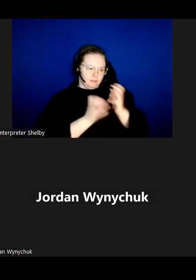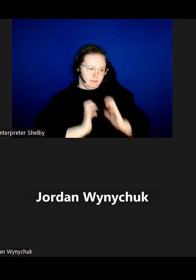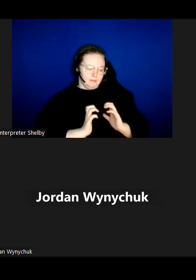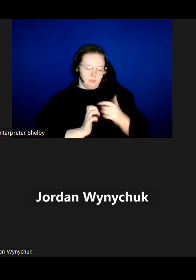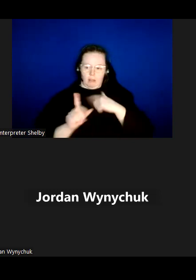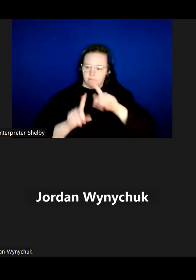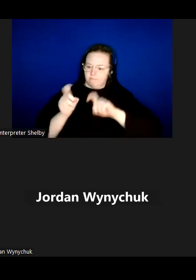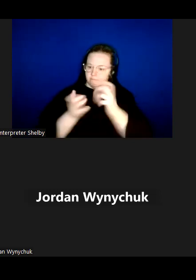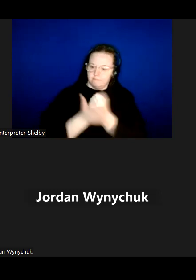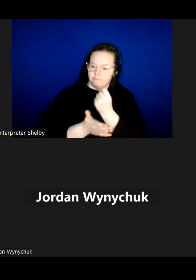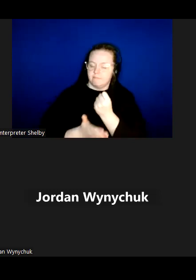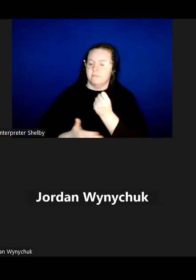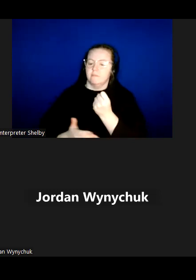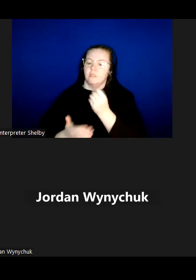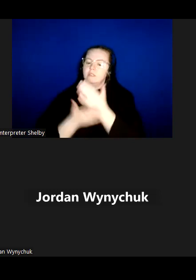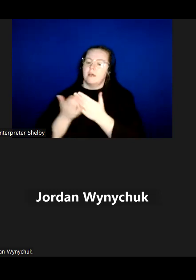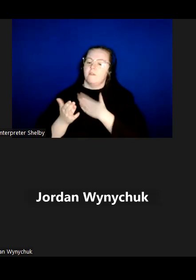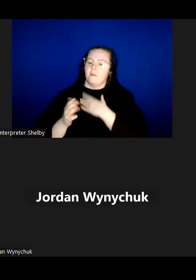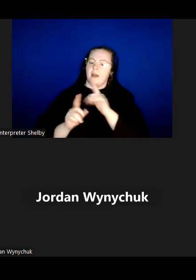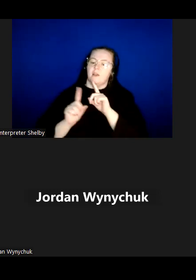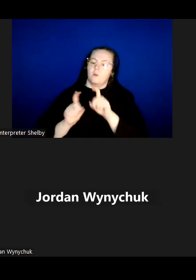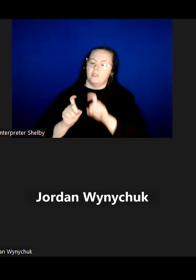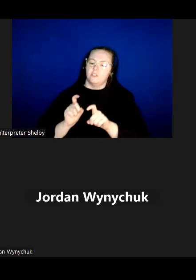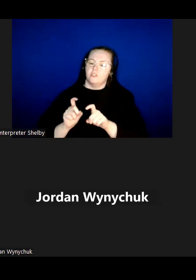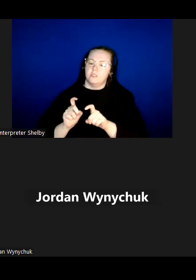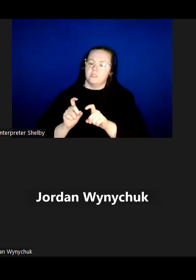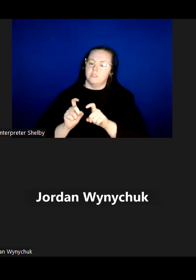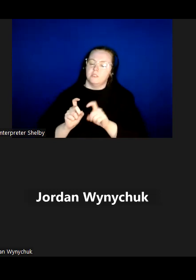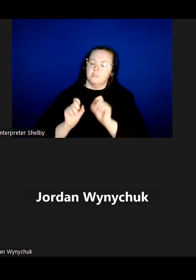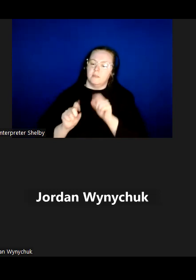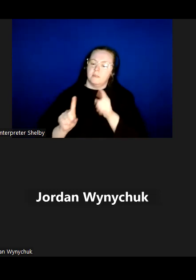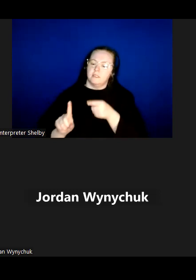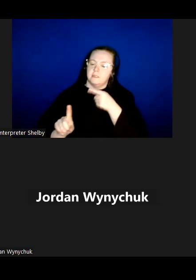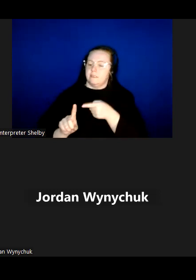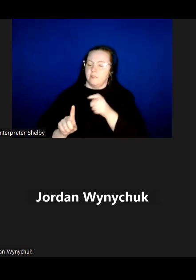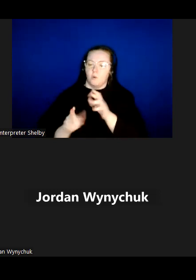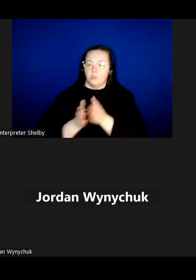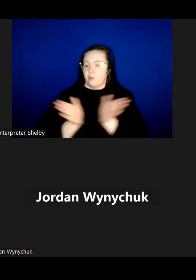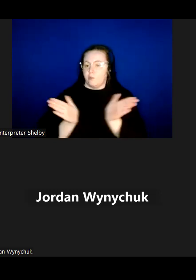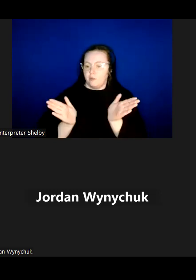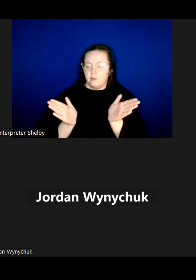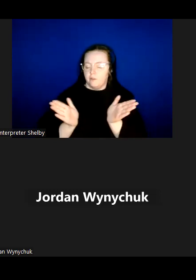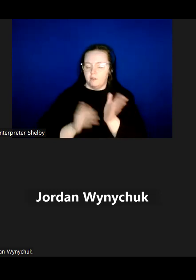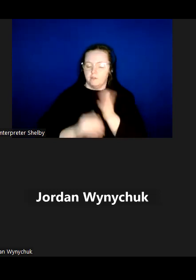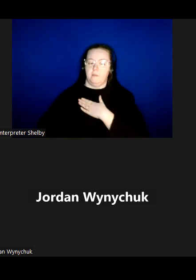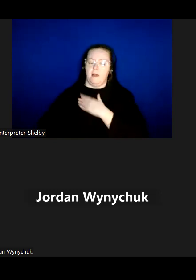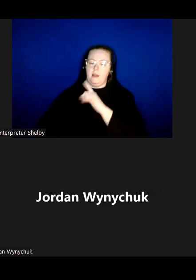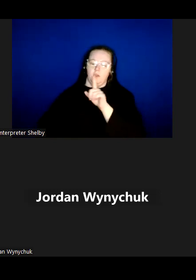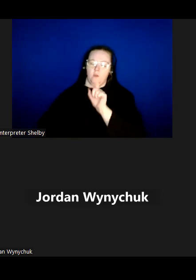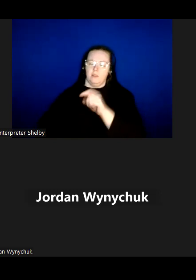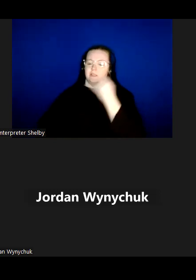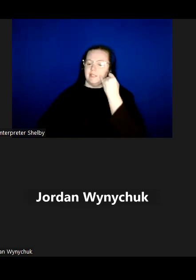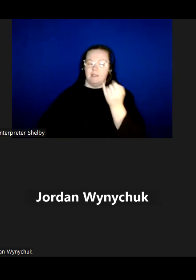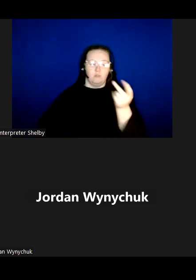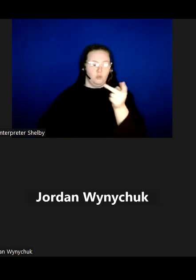support. So some of my questions could be specific to or general. So yeah, my question is if a married